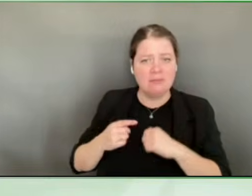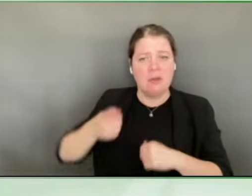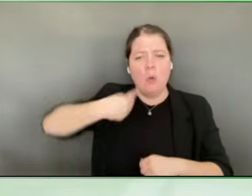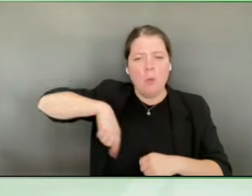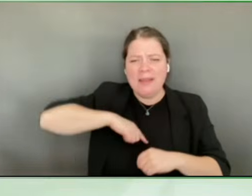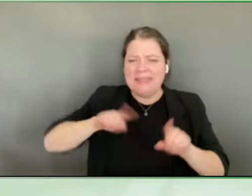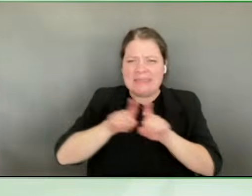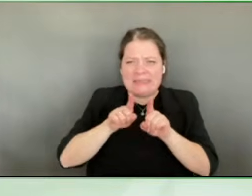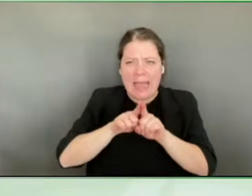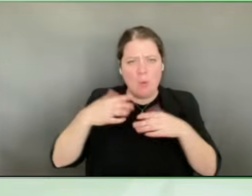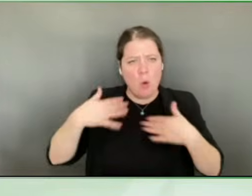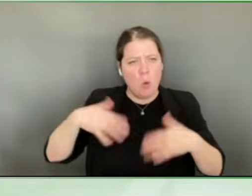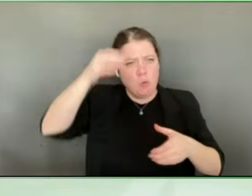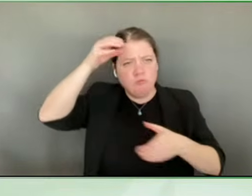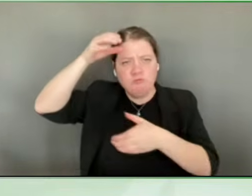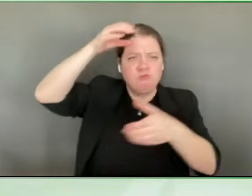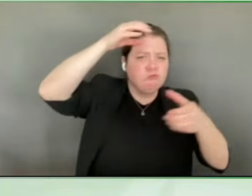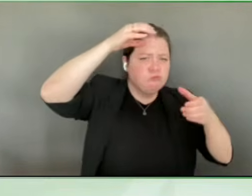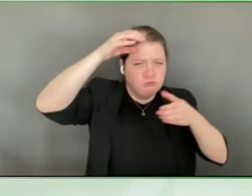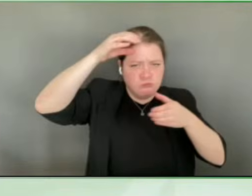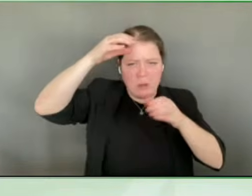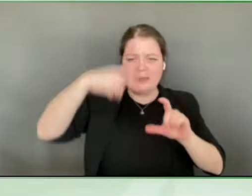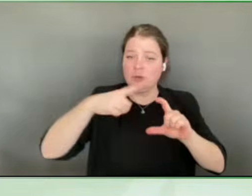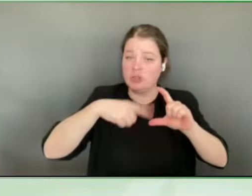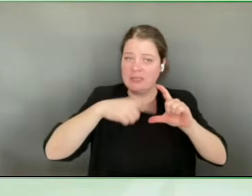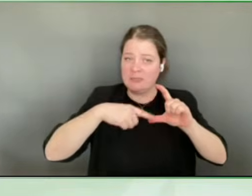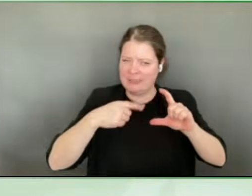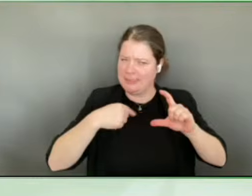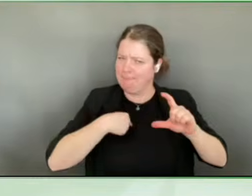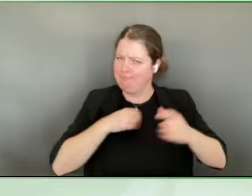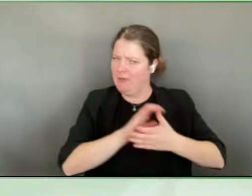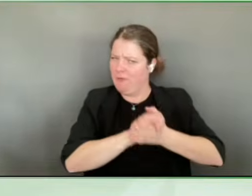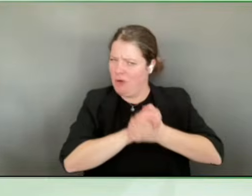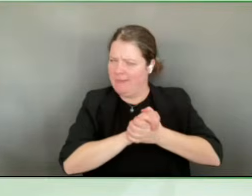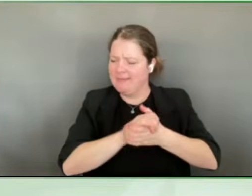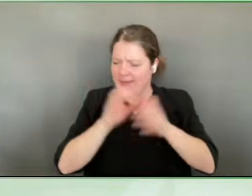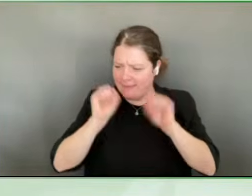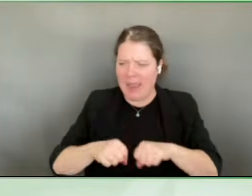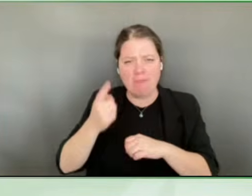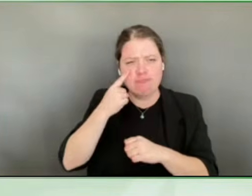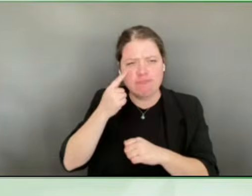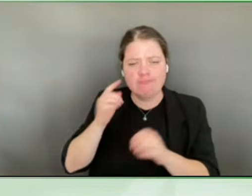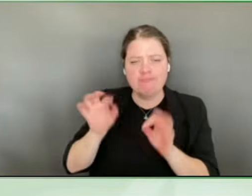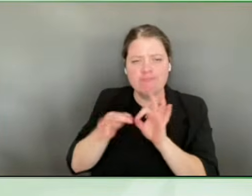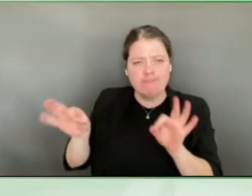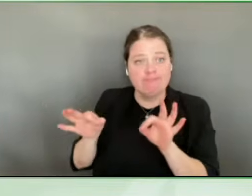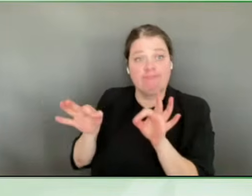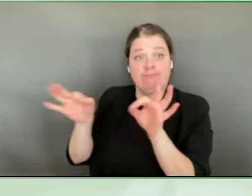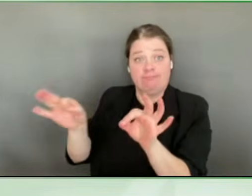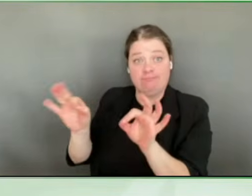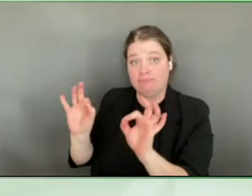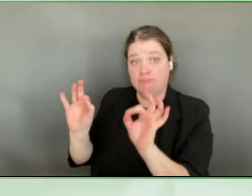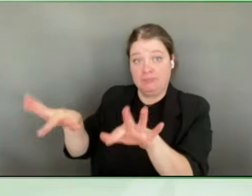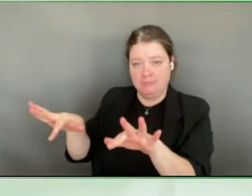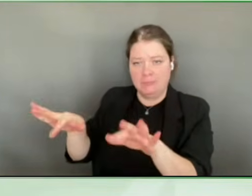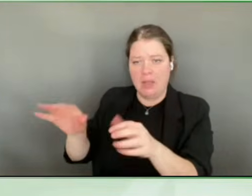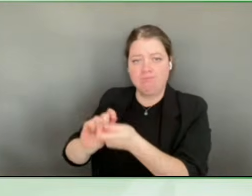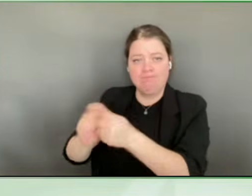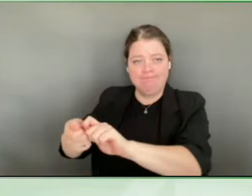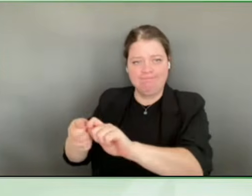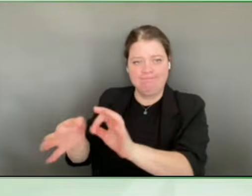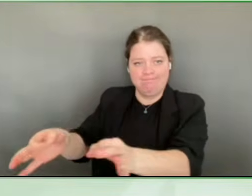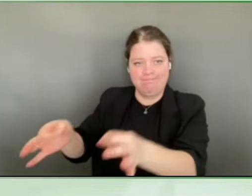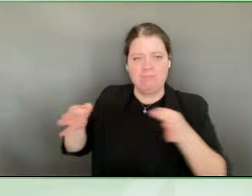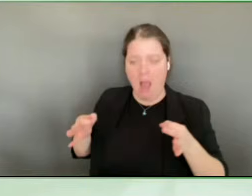go there and just try. Now, we need still the user input to make sure that it still works and it